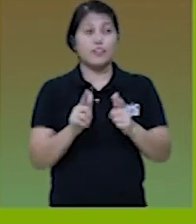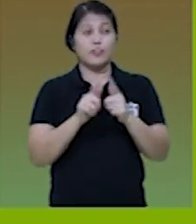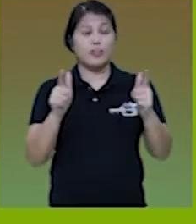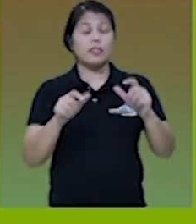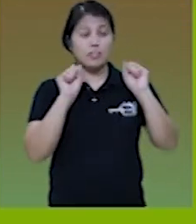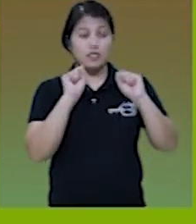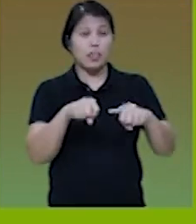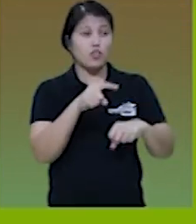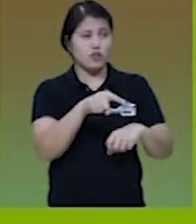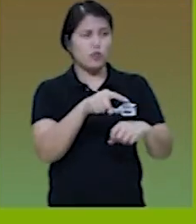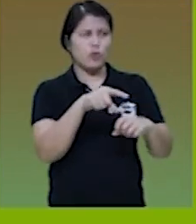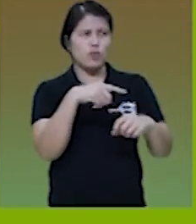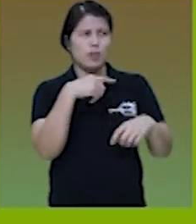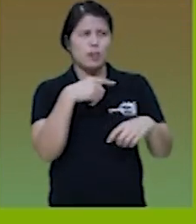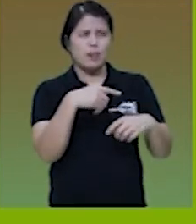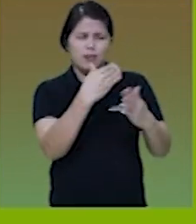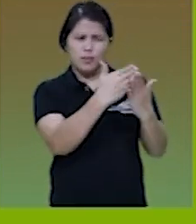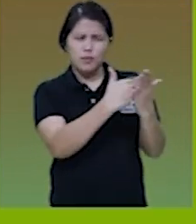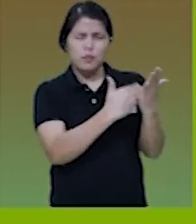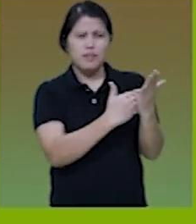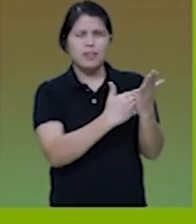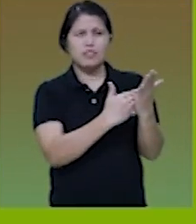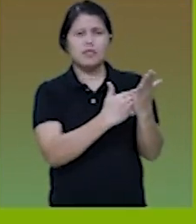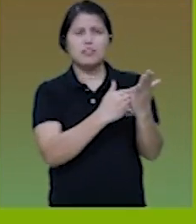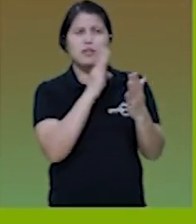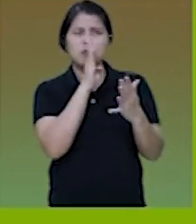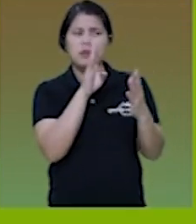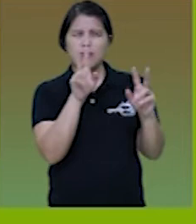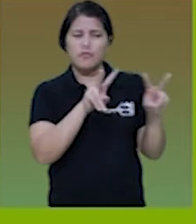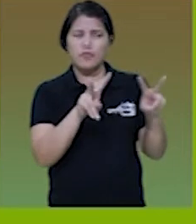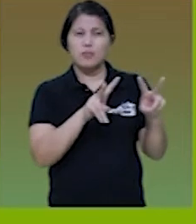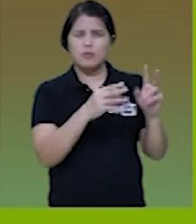you enumerate the be verbs that were discussed?